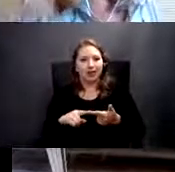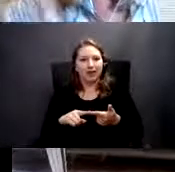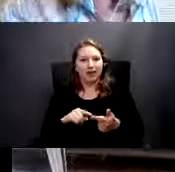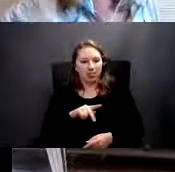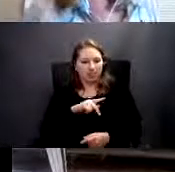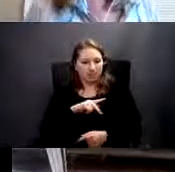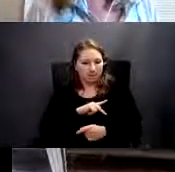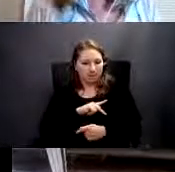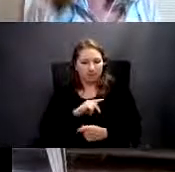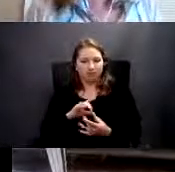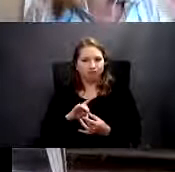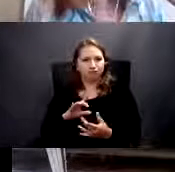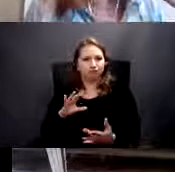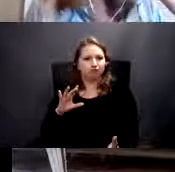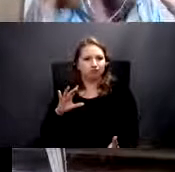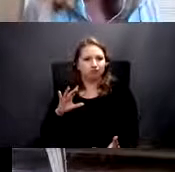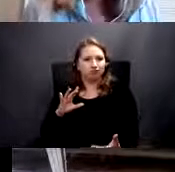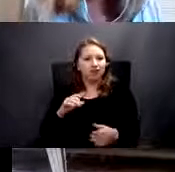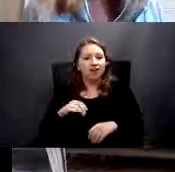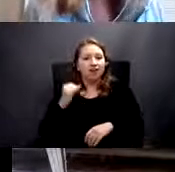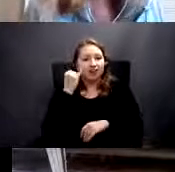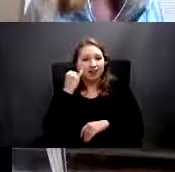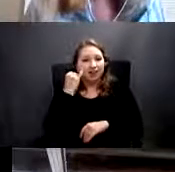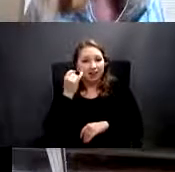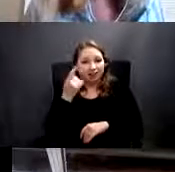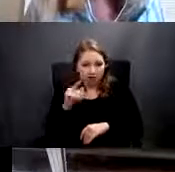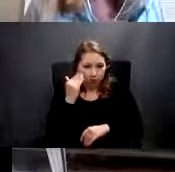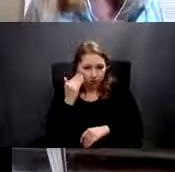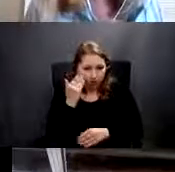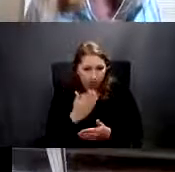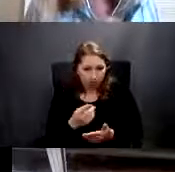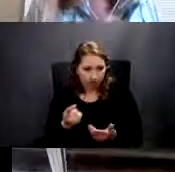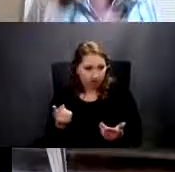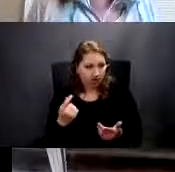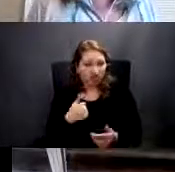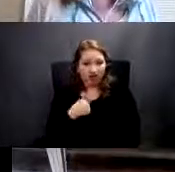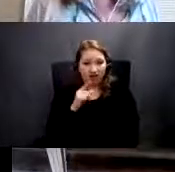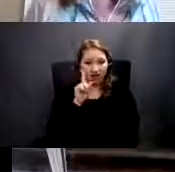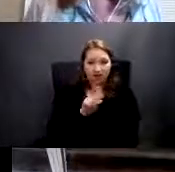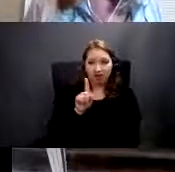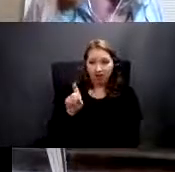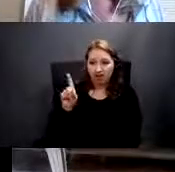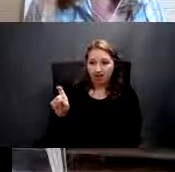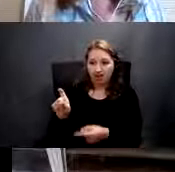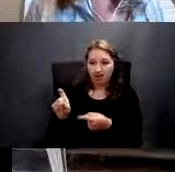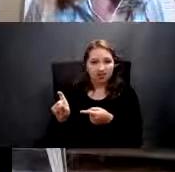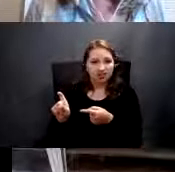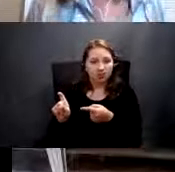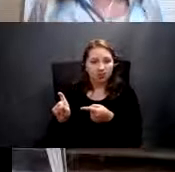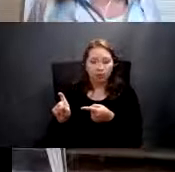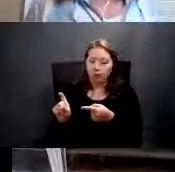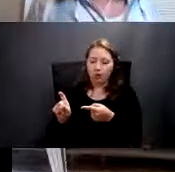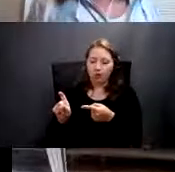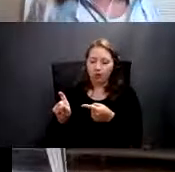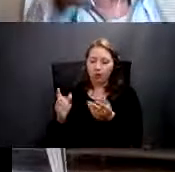piece that you become. If you guys knew some of the stuff that I ask people, you would be, I don't